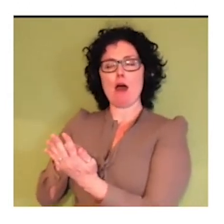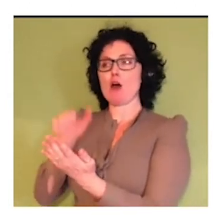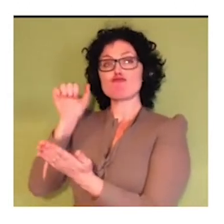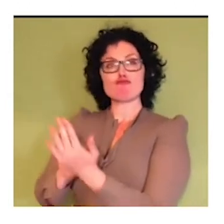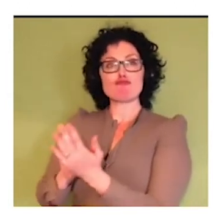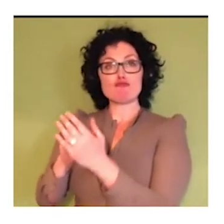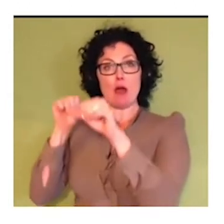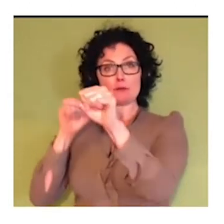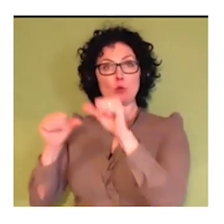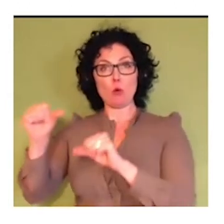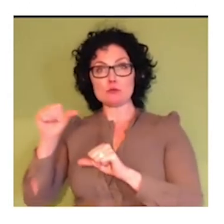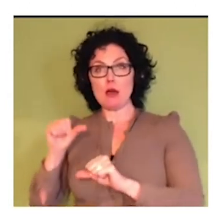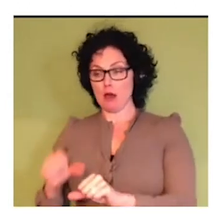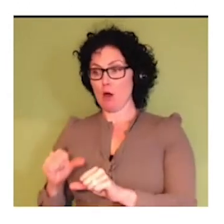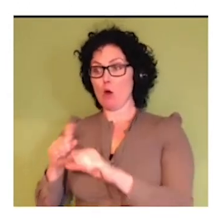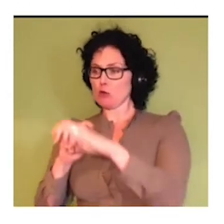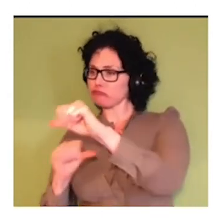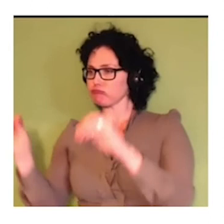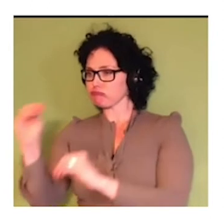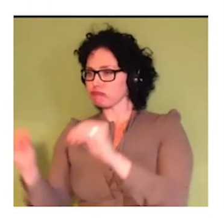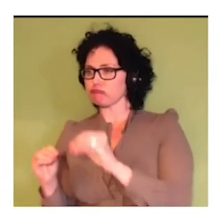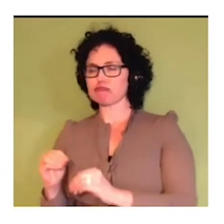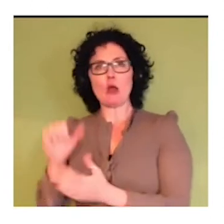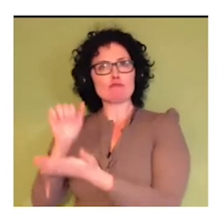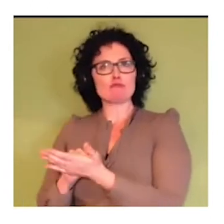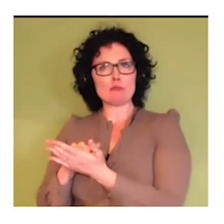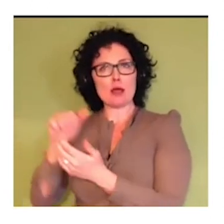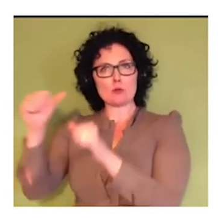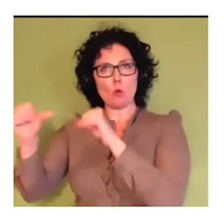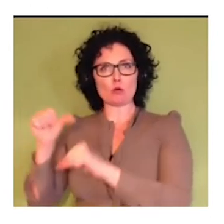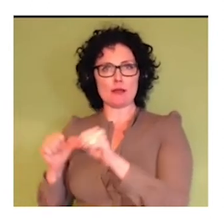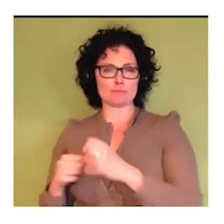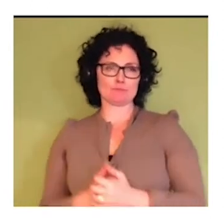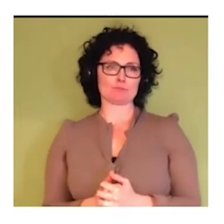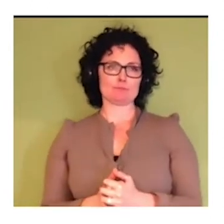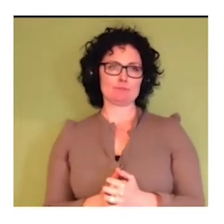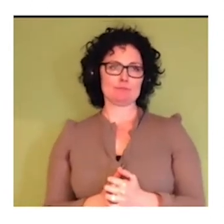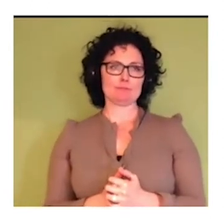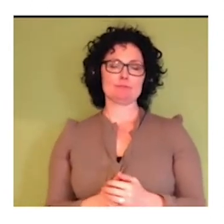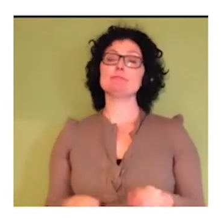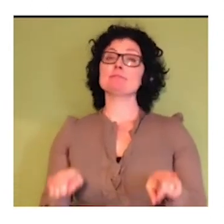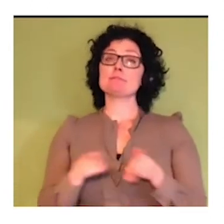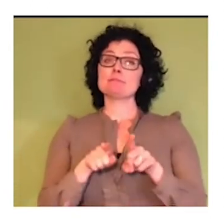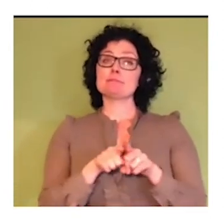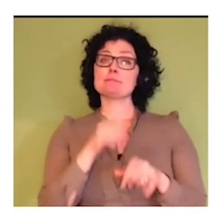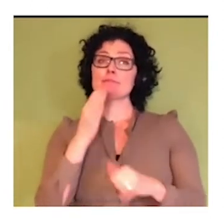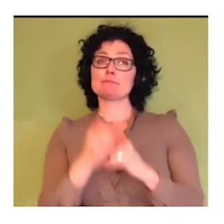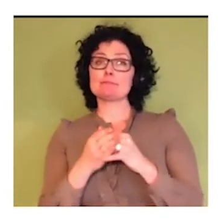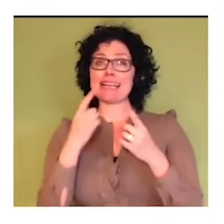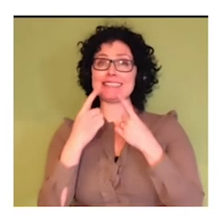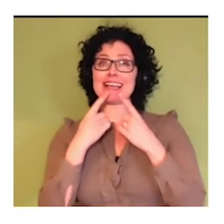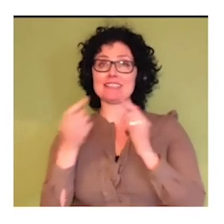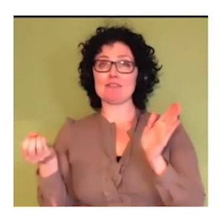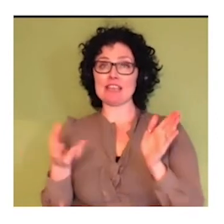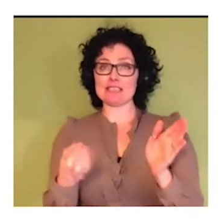right order. And then finally, there's things like direct data feeds. Now, all of